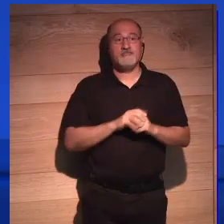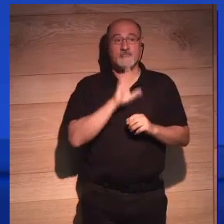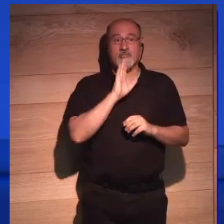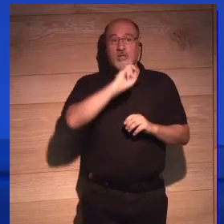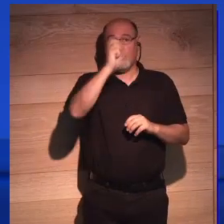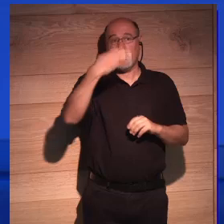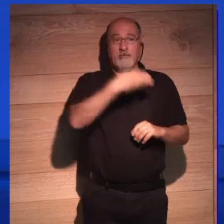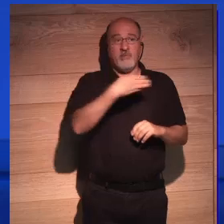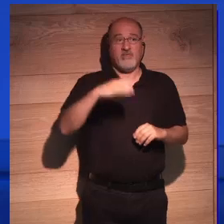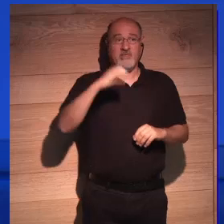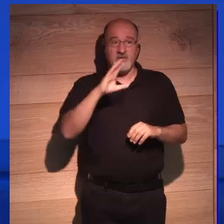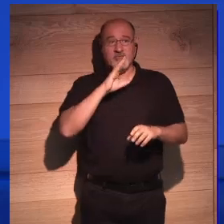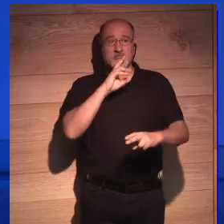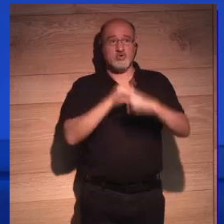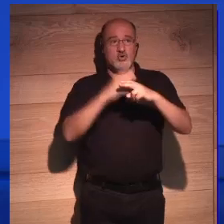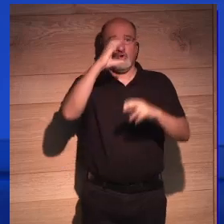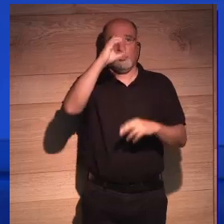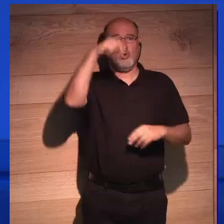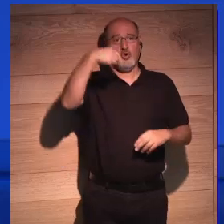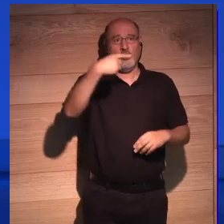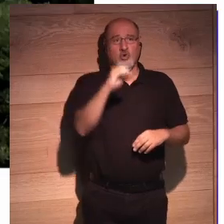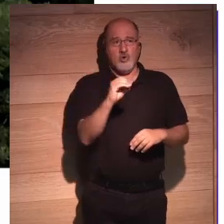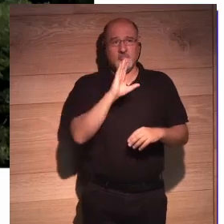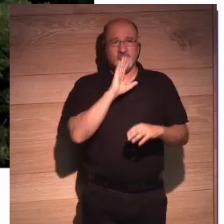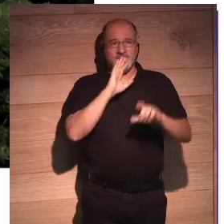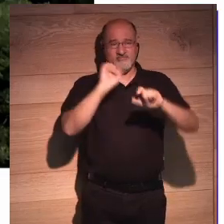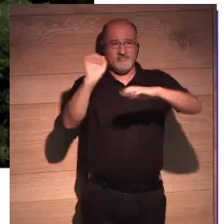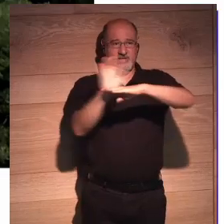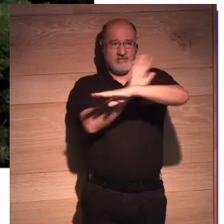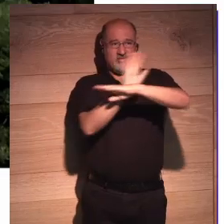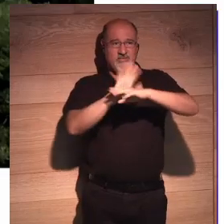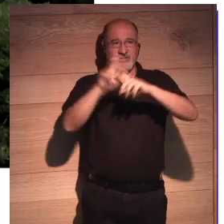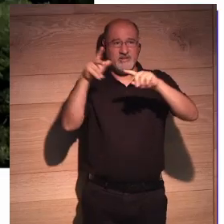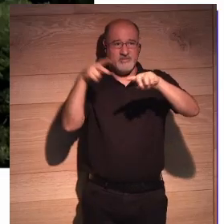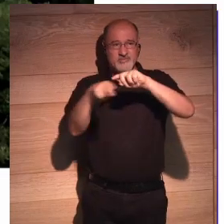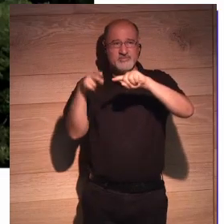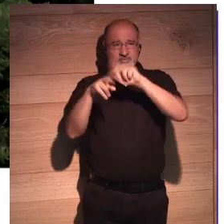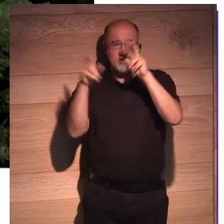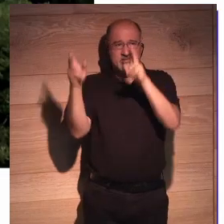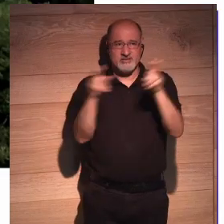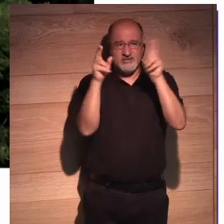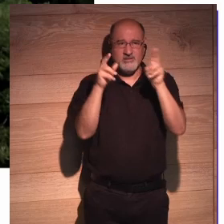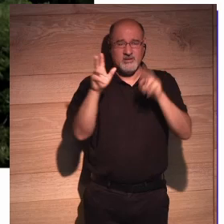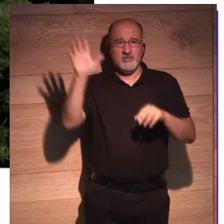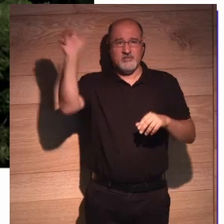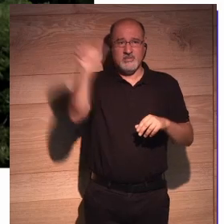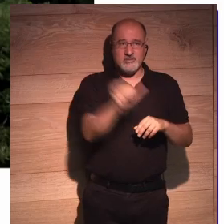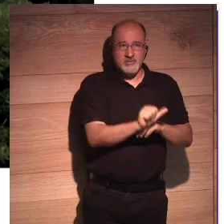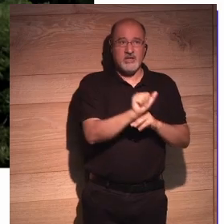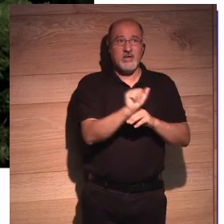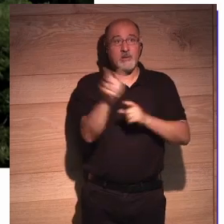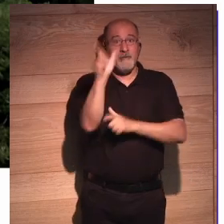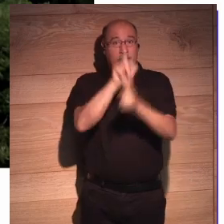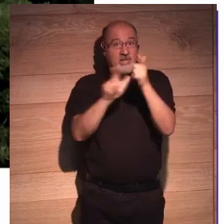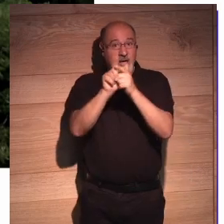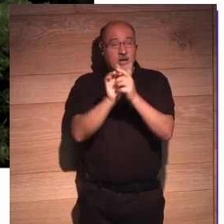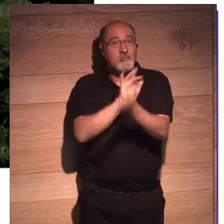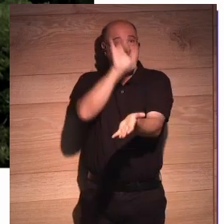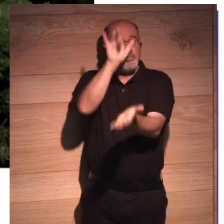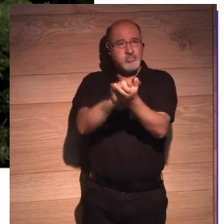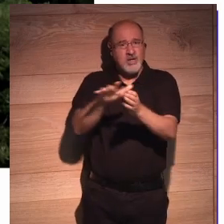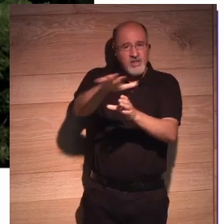called Congo that they made recently, where you get to go to these, absolutely beautiful spaces, but also learn about